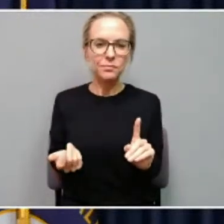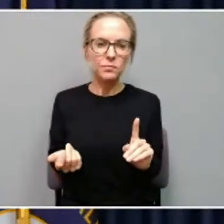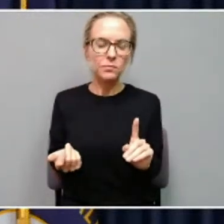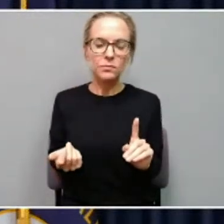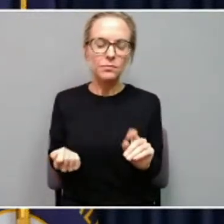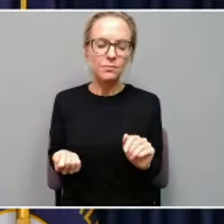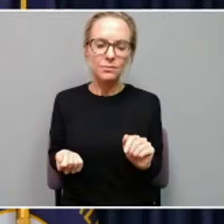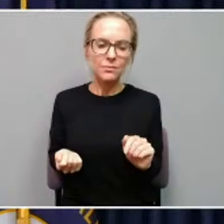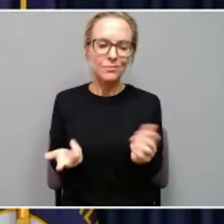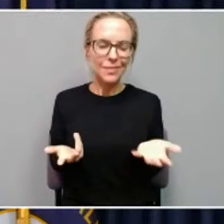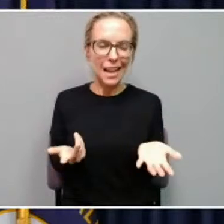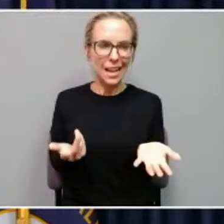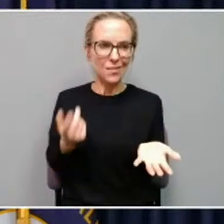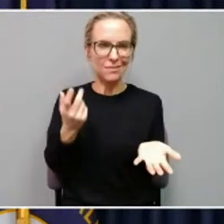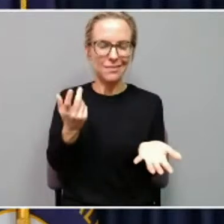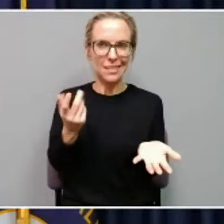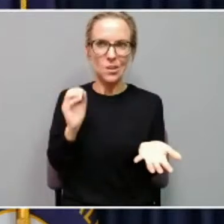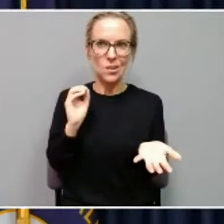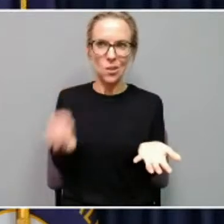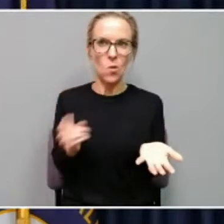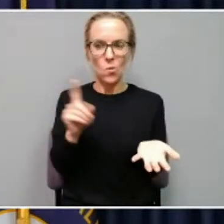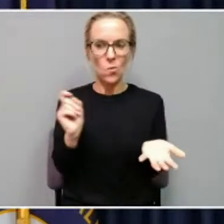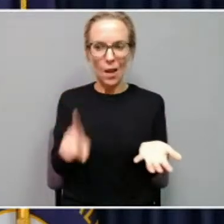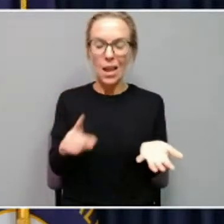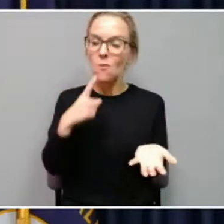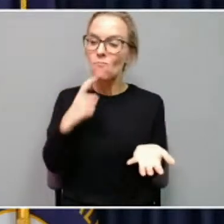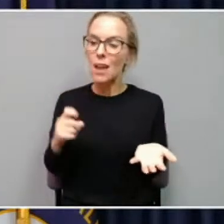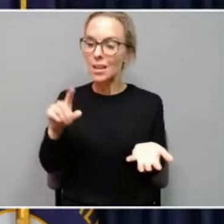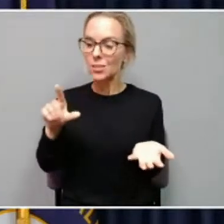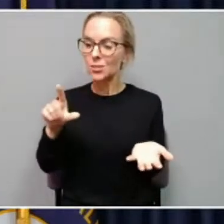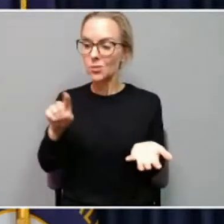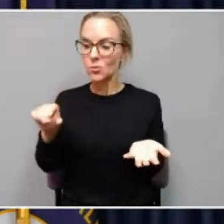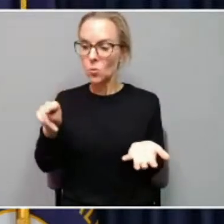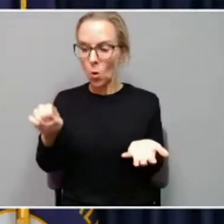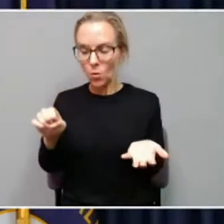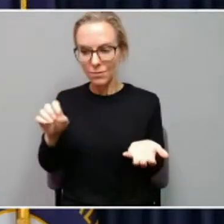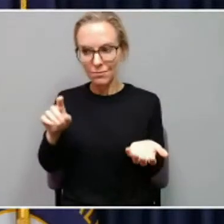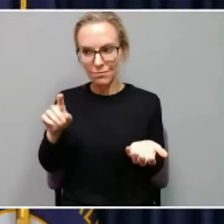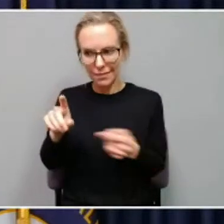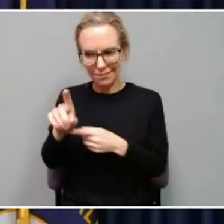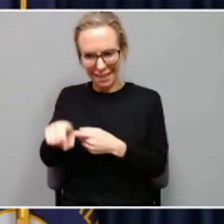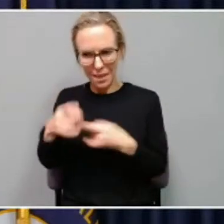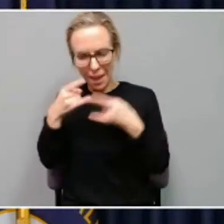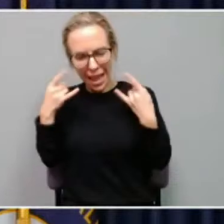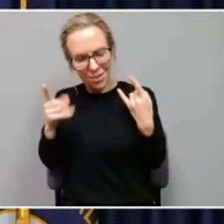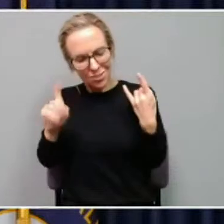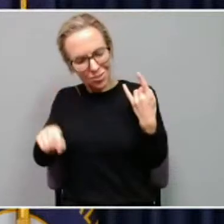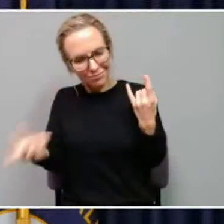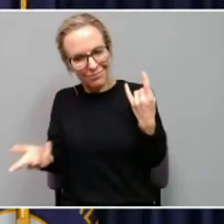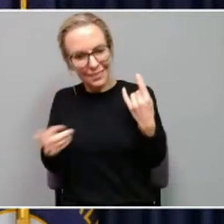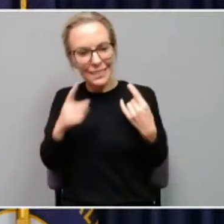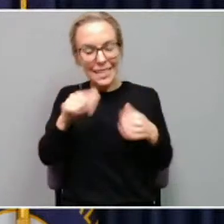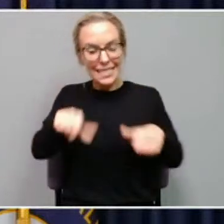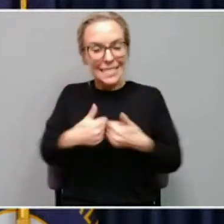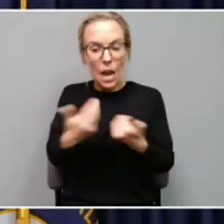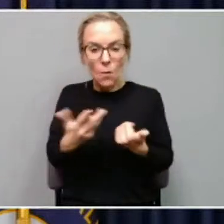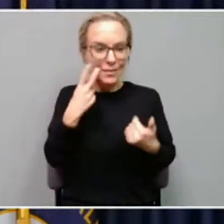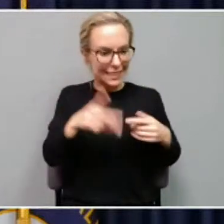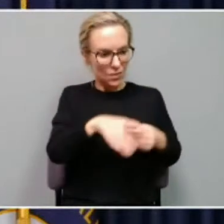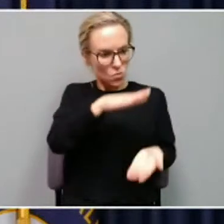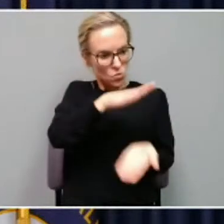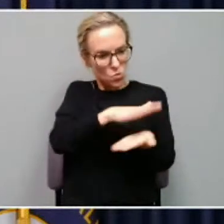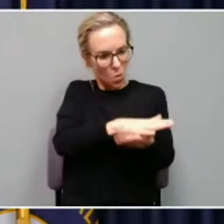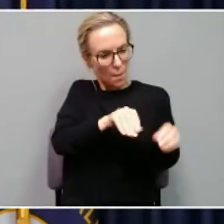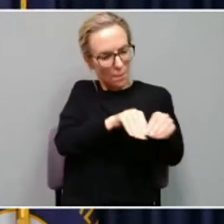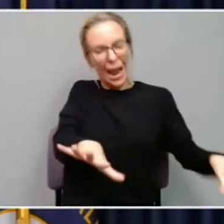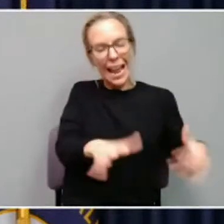And so I don't think that there's any question that a red zone county needs to mask. The challenge is we see how it spreads in schools. So if a school is, let's say, in the